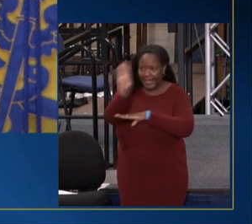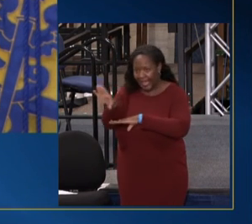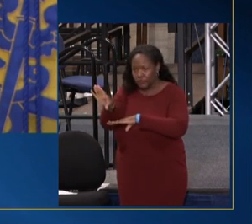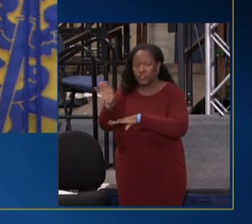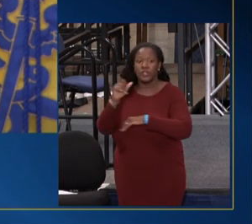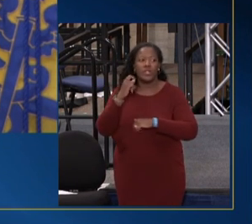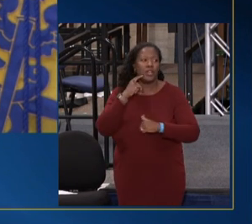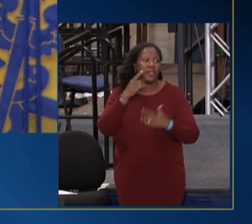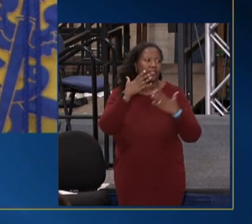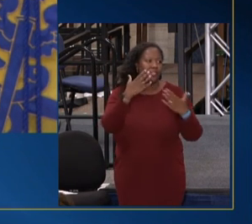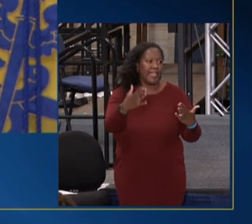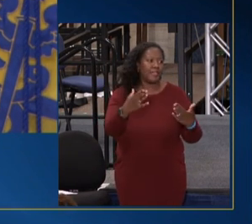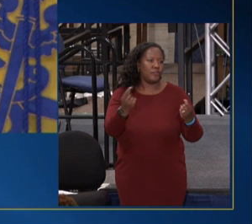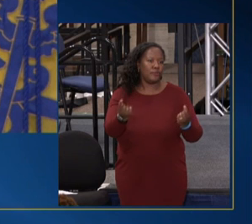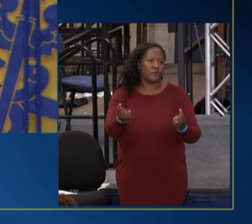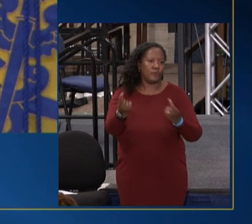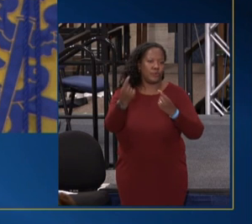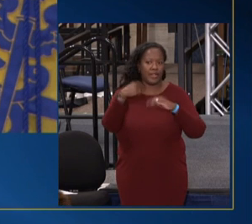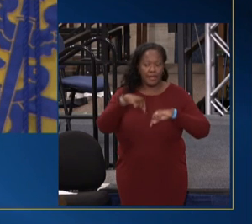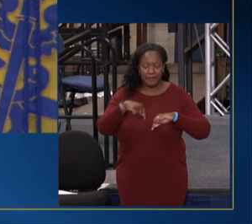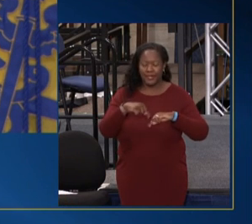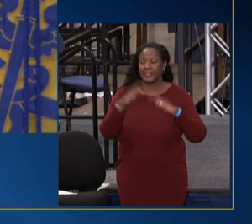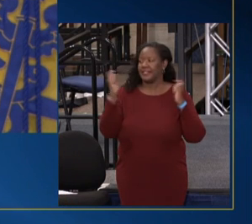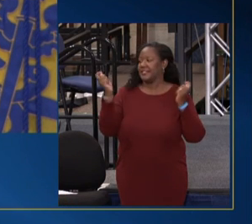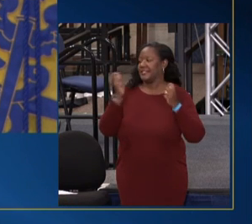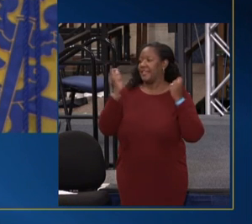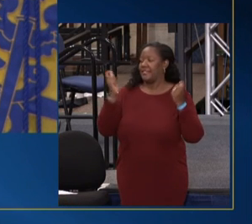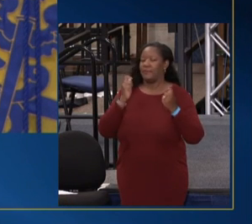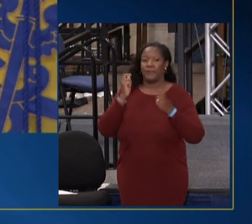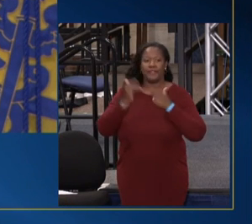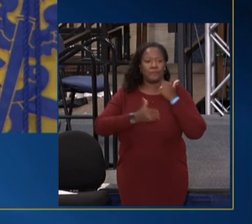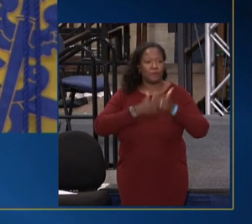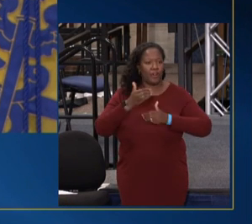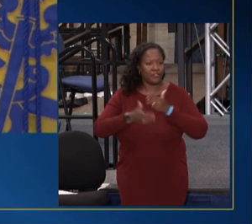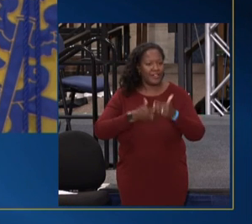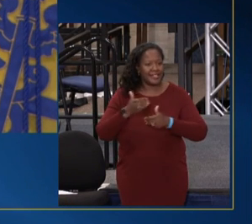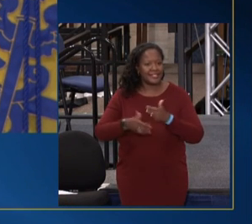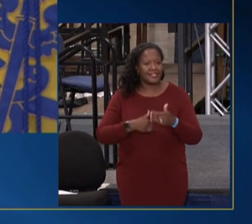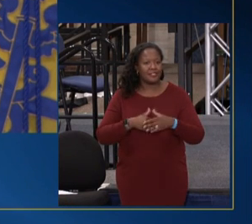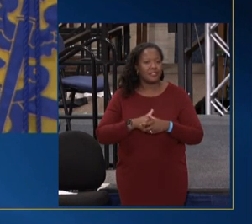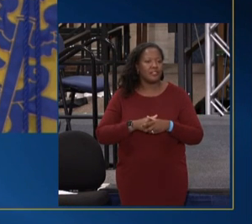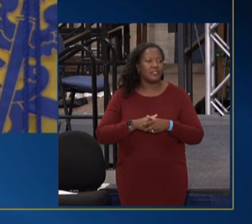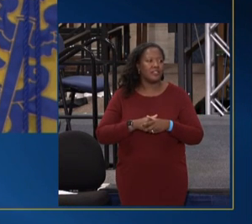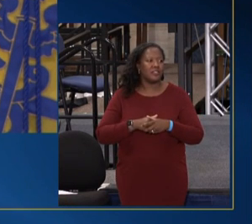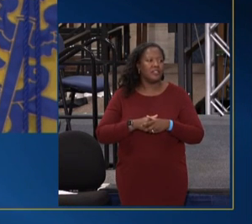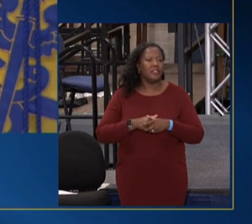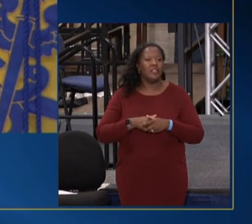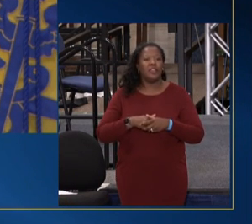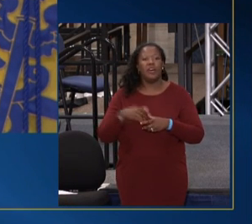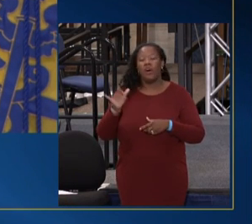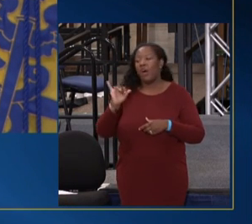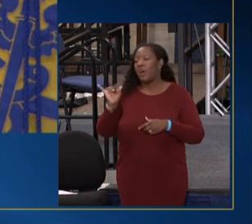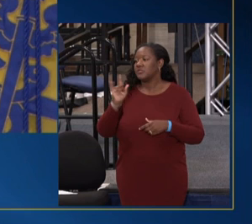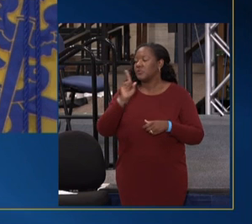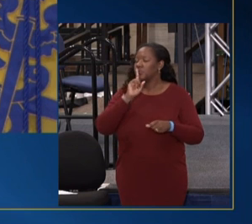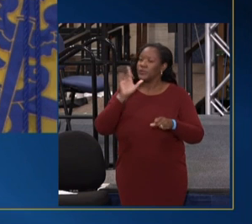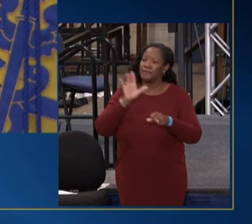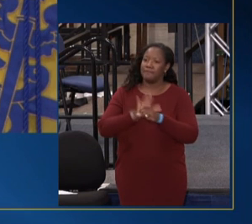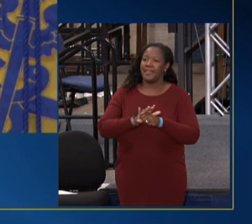want to thank you for joining us today and celebrating all the progress that we made, but also recommitting to the work